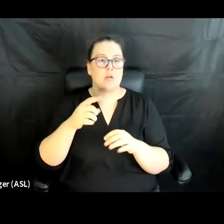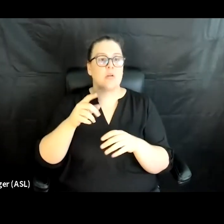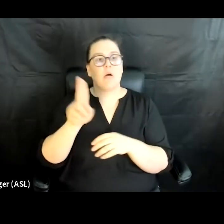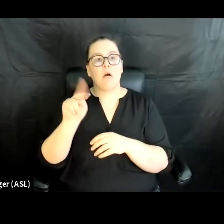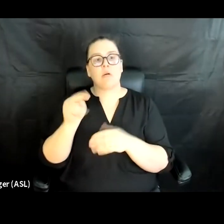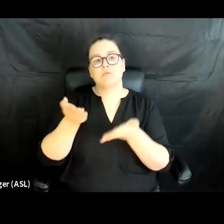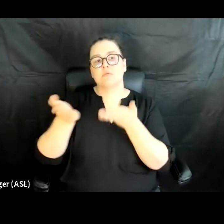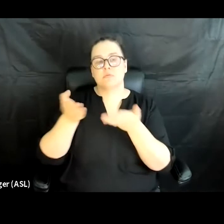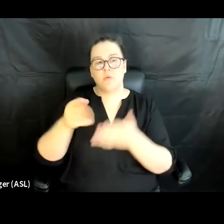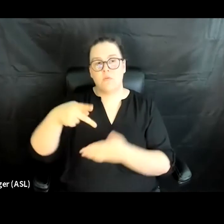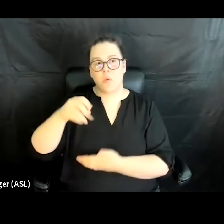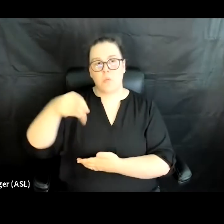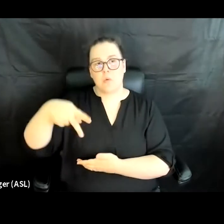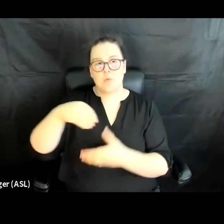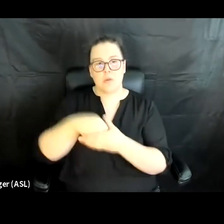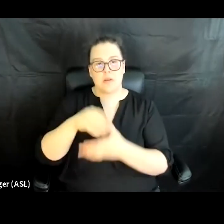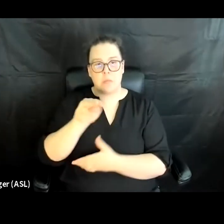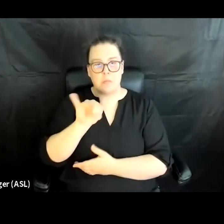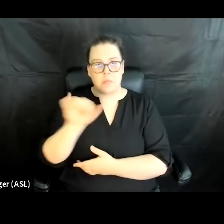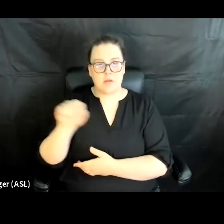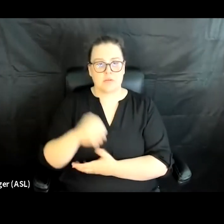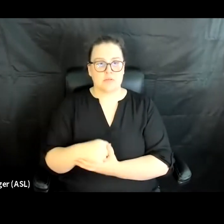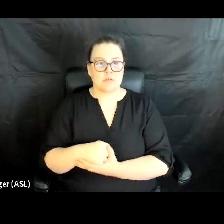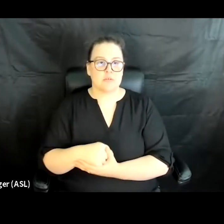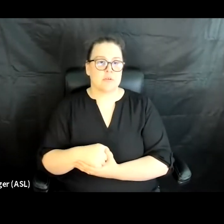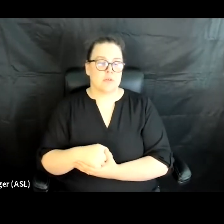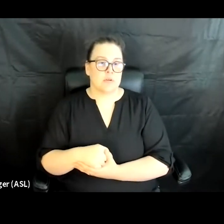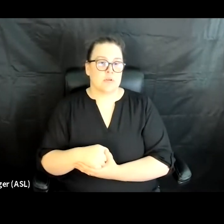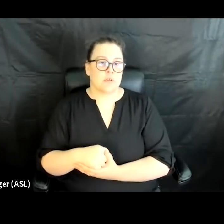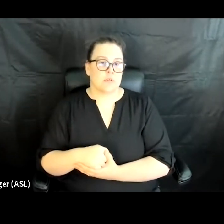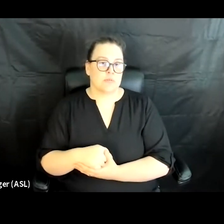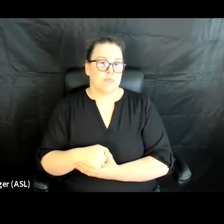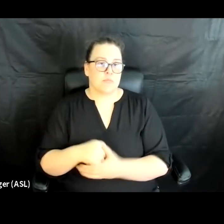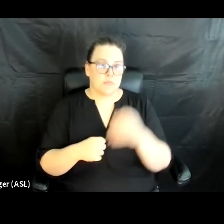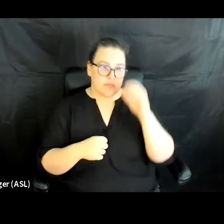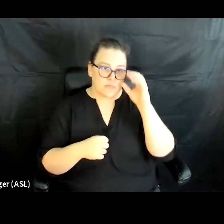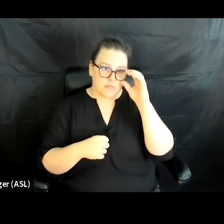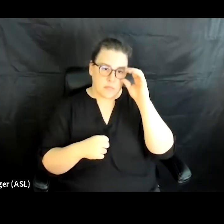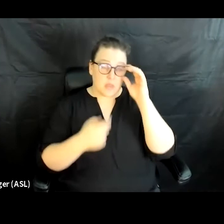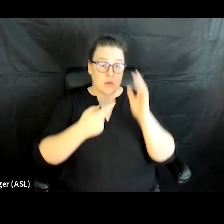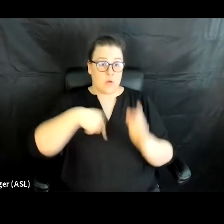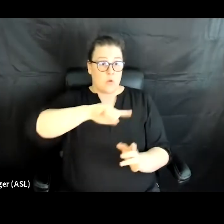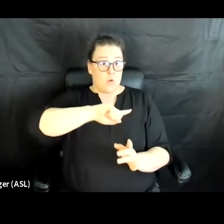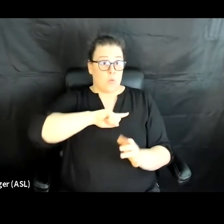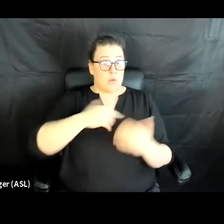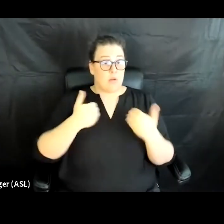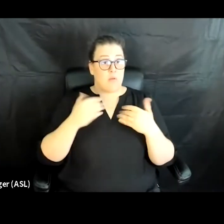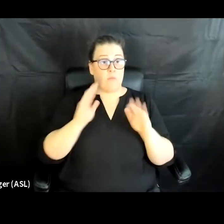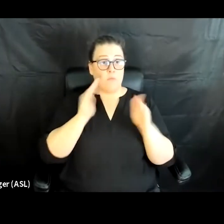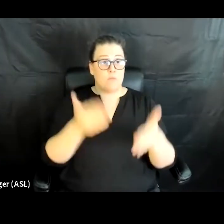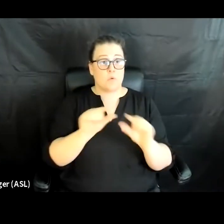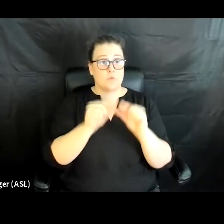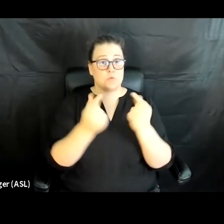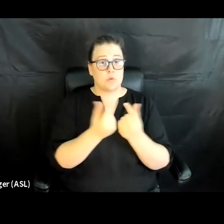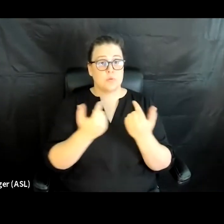help of Michael Weeks Providers Council, we held focus groups with about 100